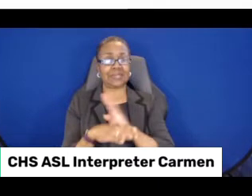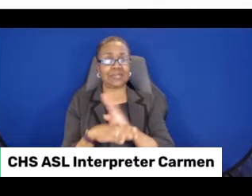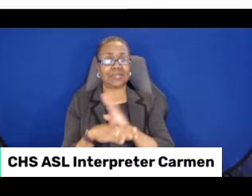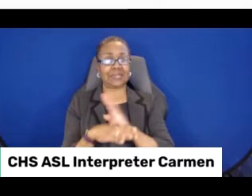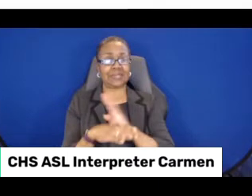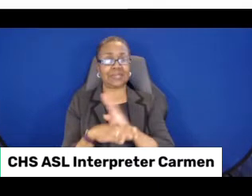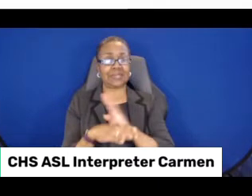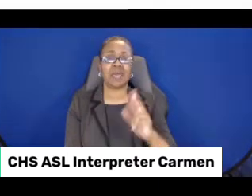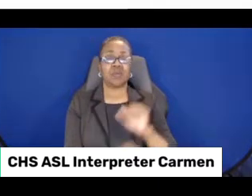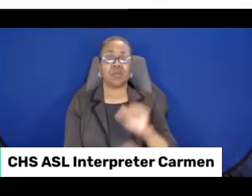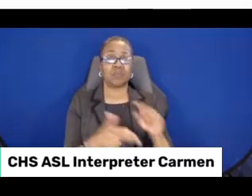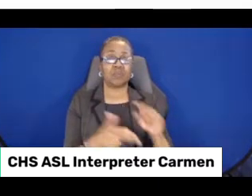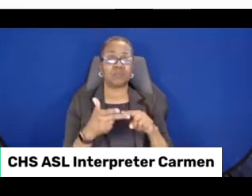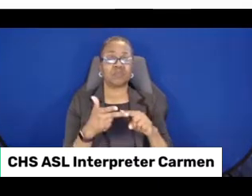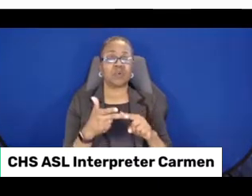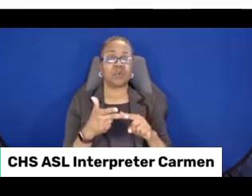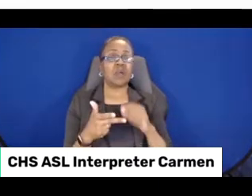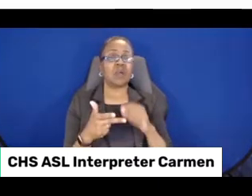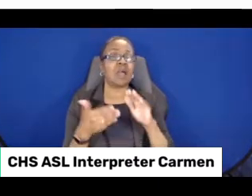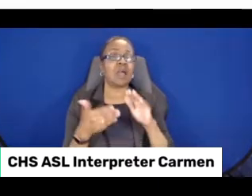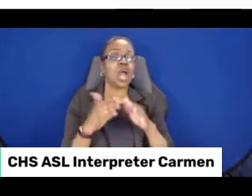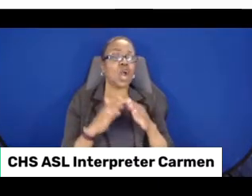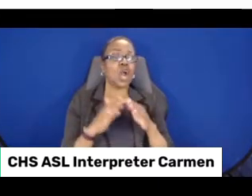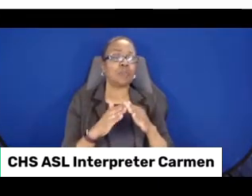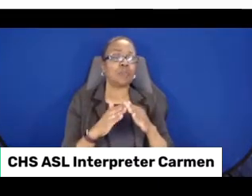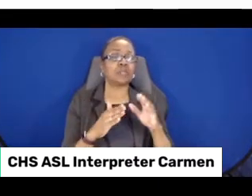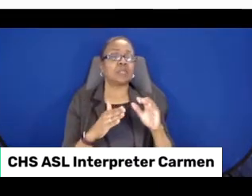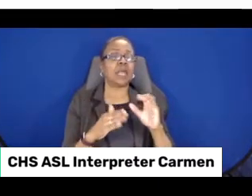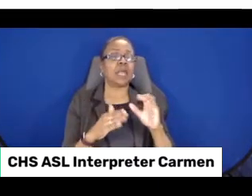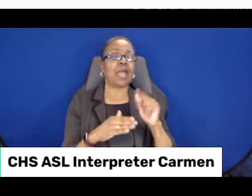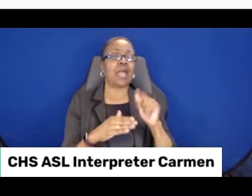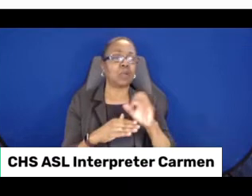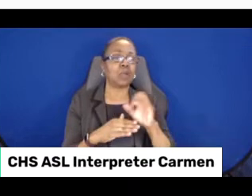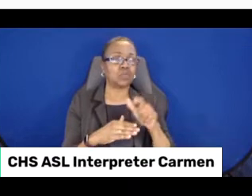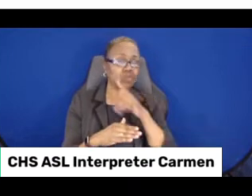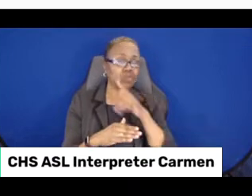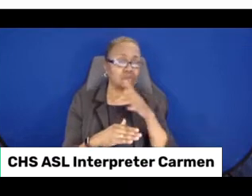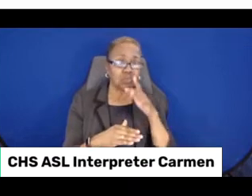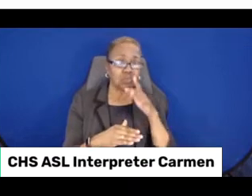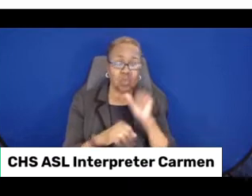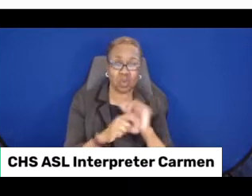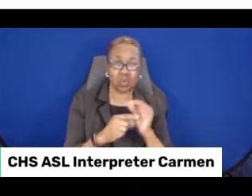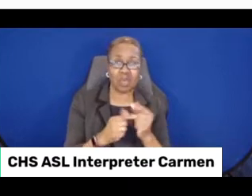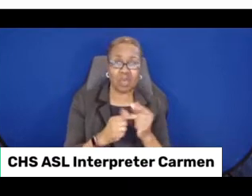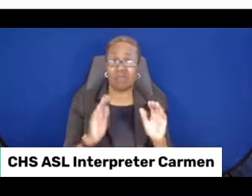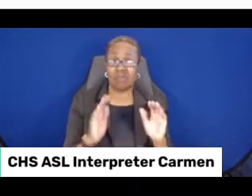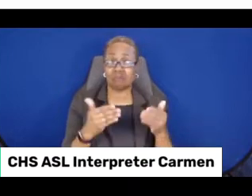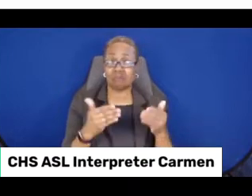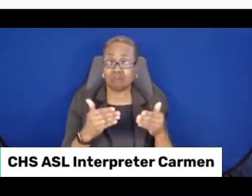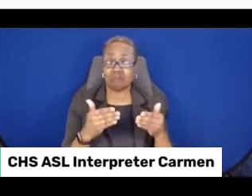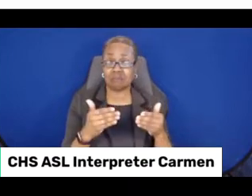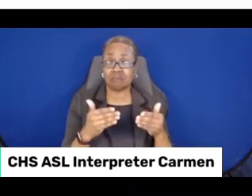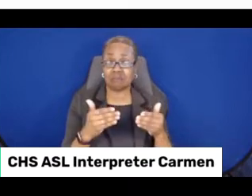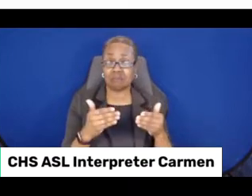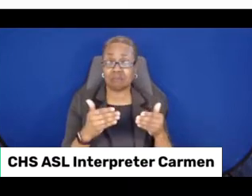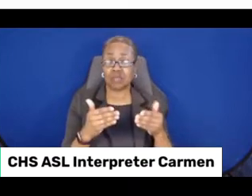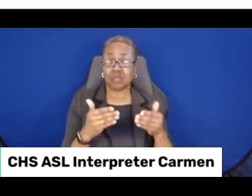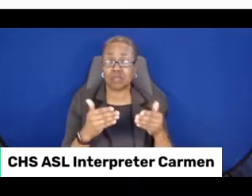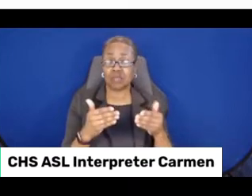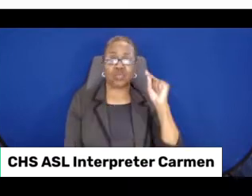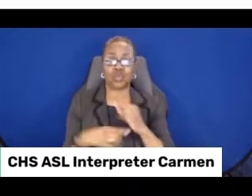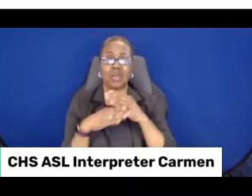group. And this work group is focused on our priority around reducing barriers to urban ag. And there's a lot of